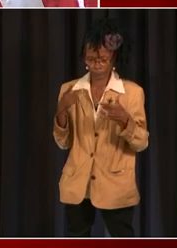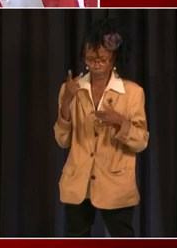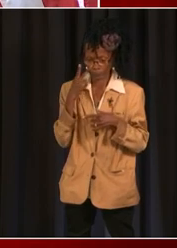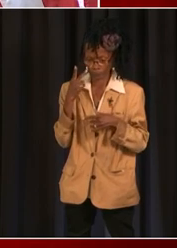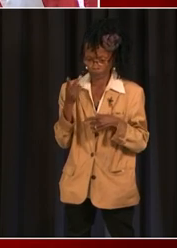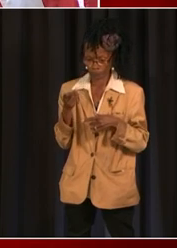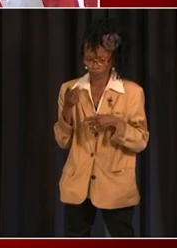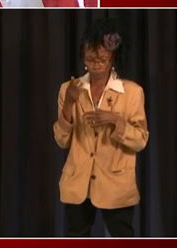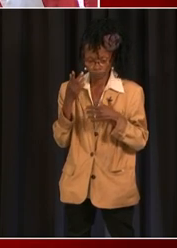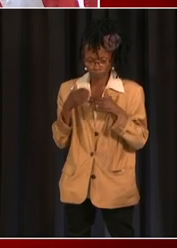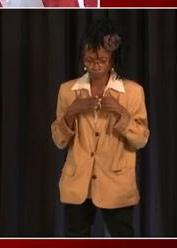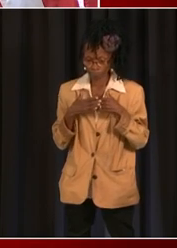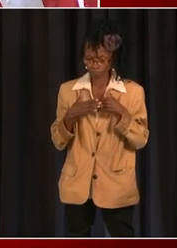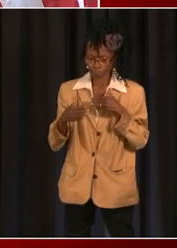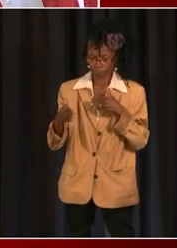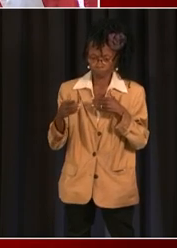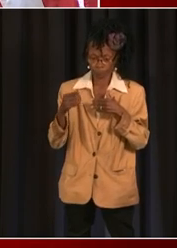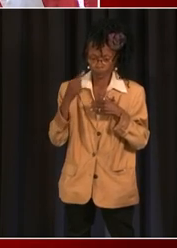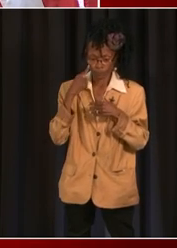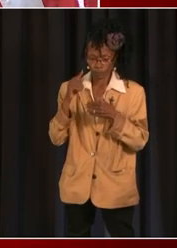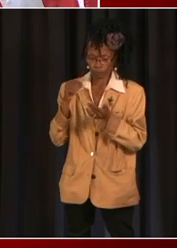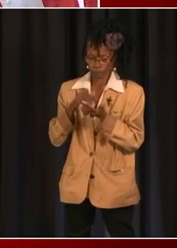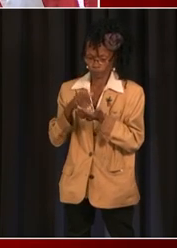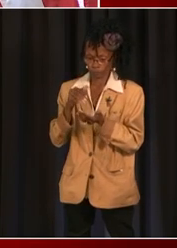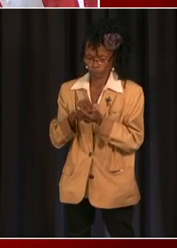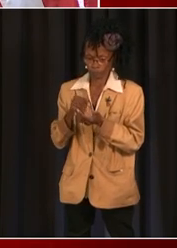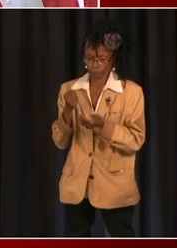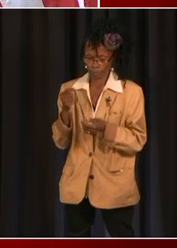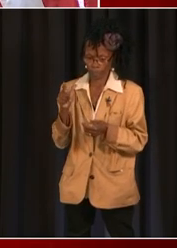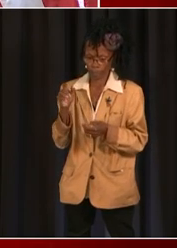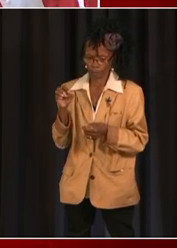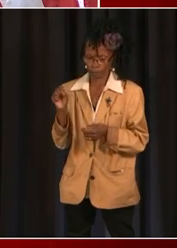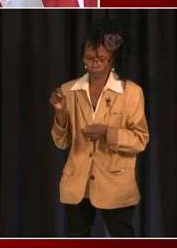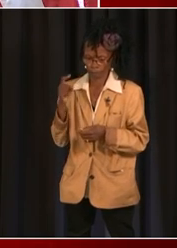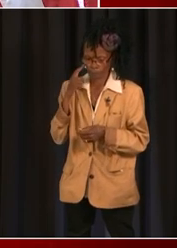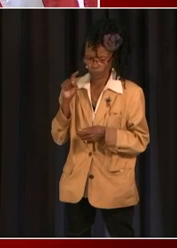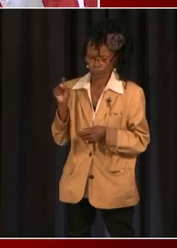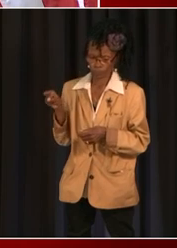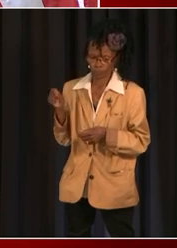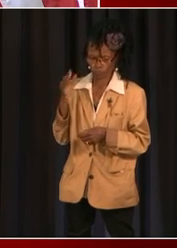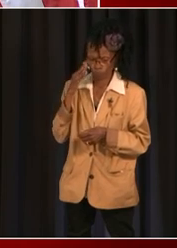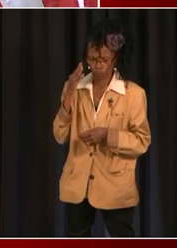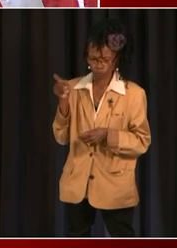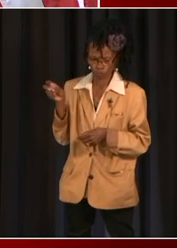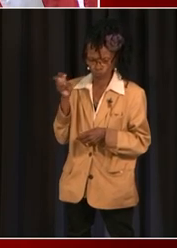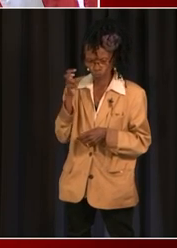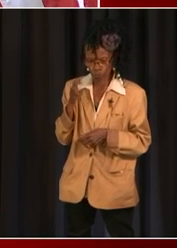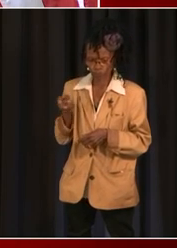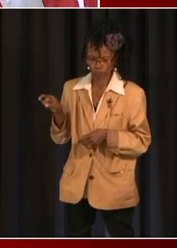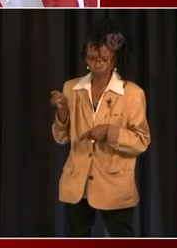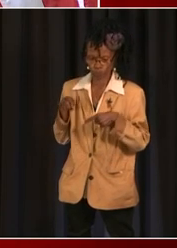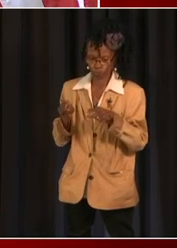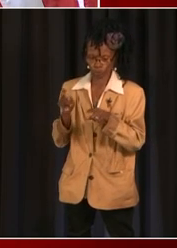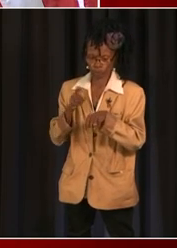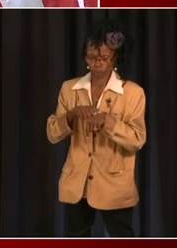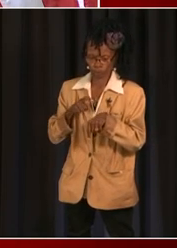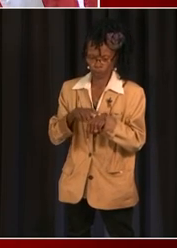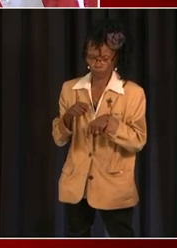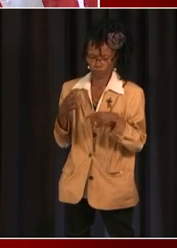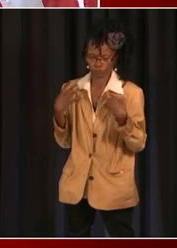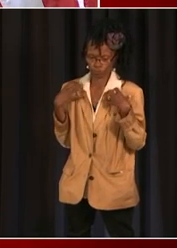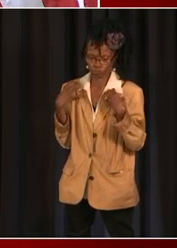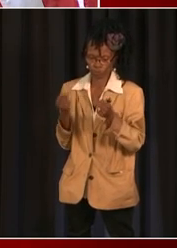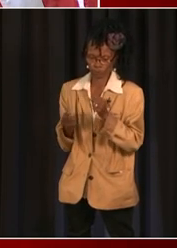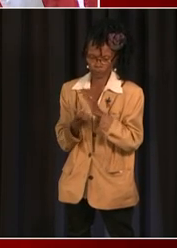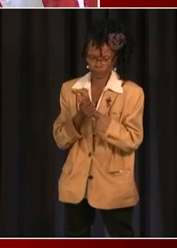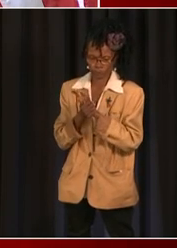holds for Mr. Gales or Dr. Gales, just as I am for any of my colleagues who are transitioning during this time, and I'm confident in the